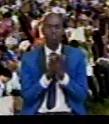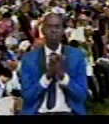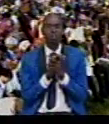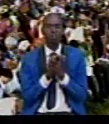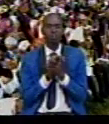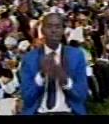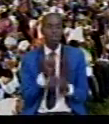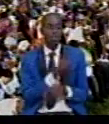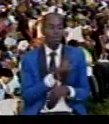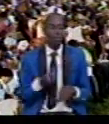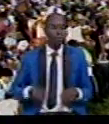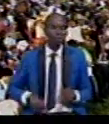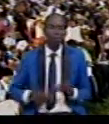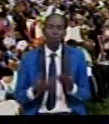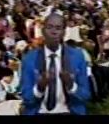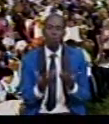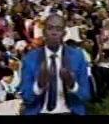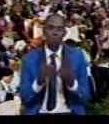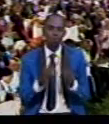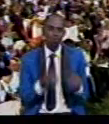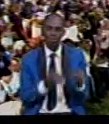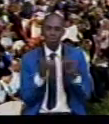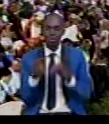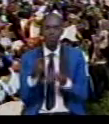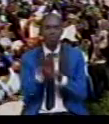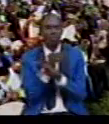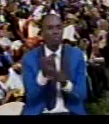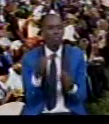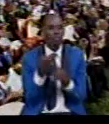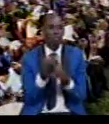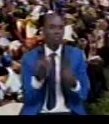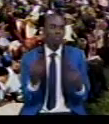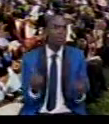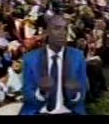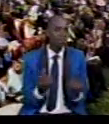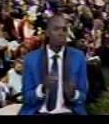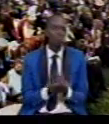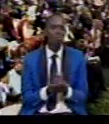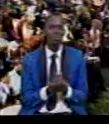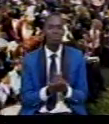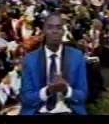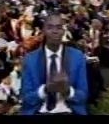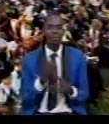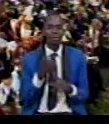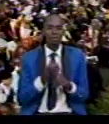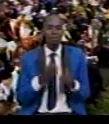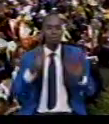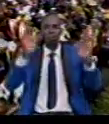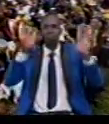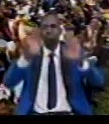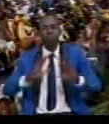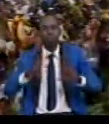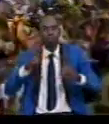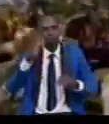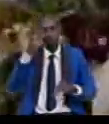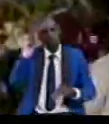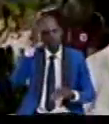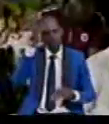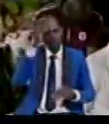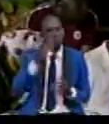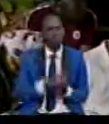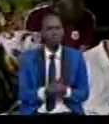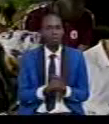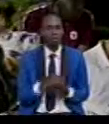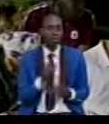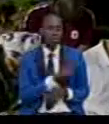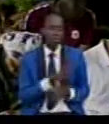to set you free from sin, from the shackles of Satan. He wants to set